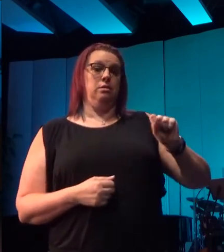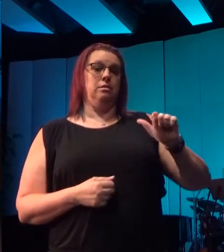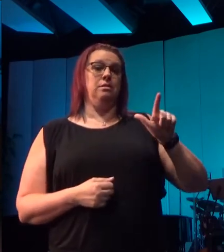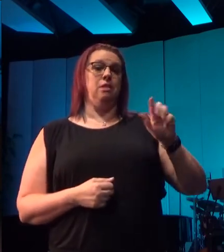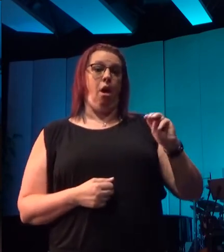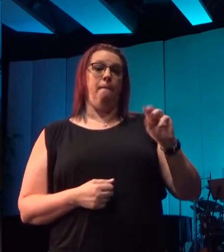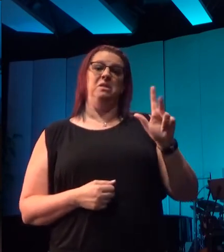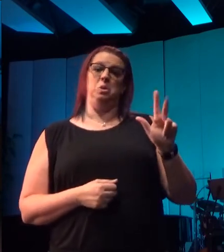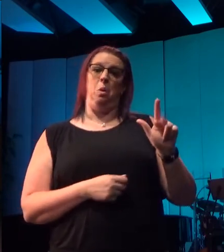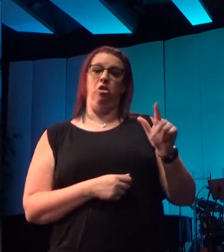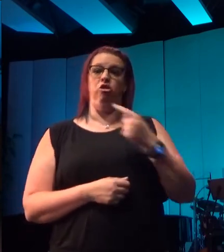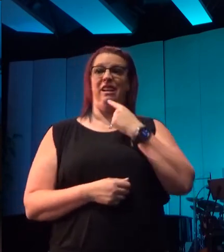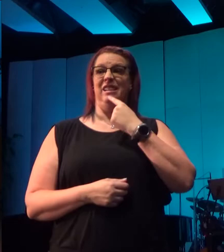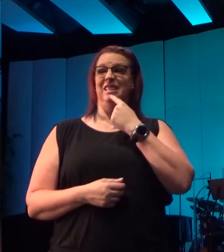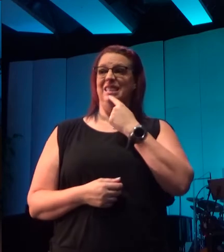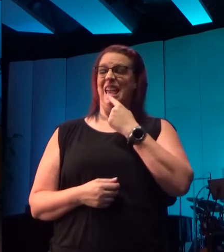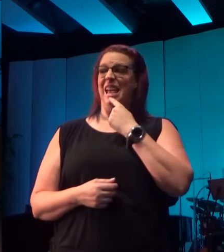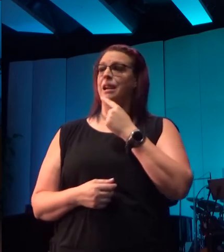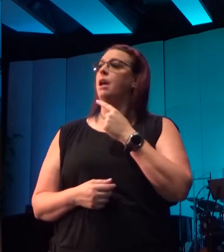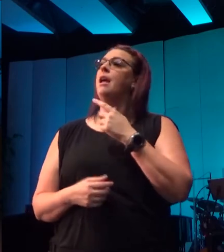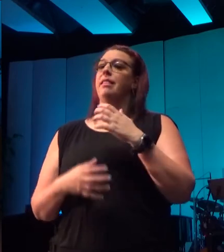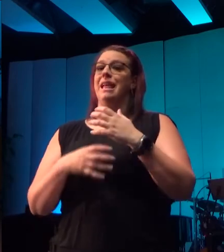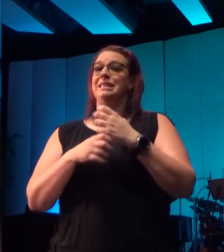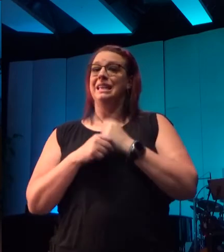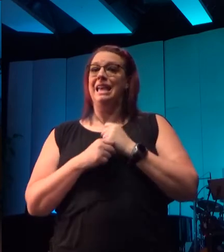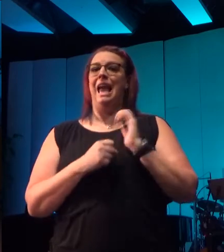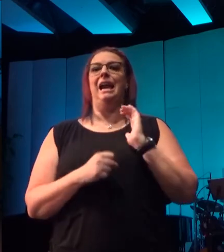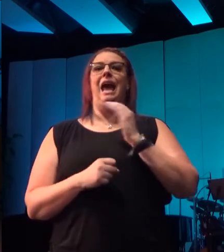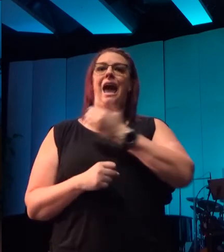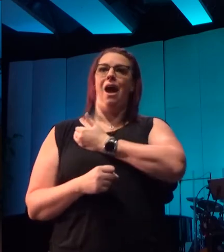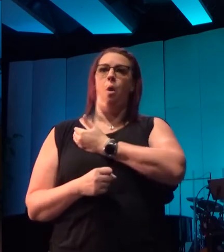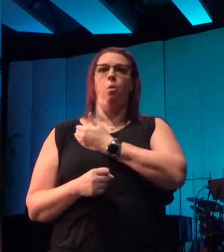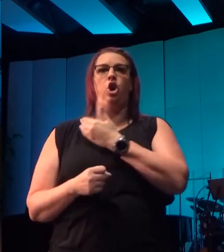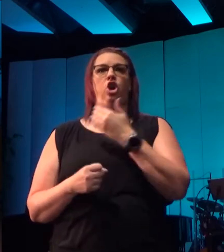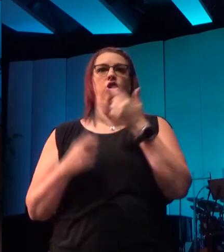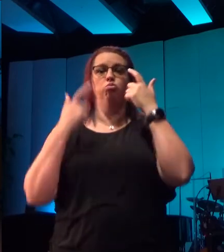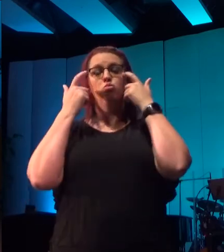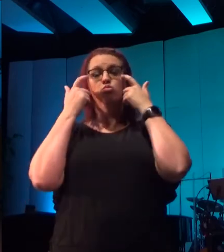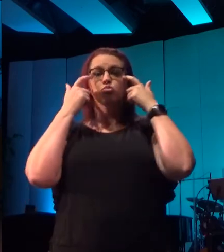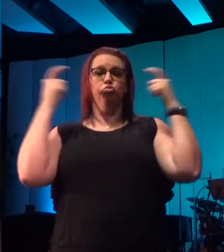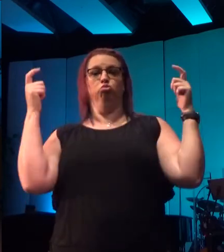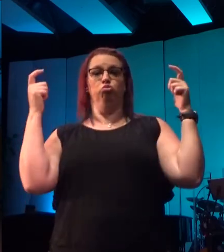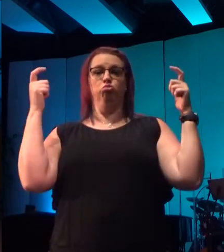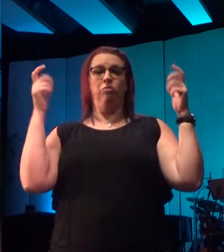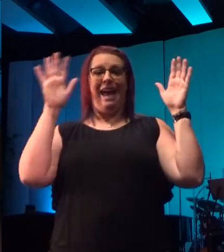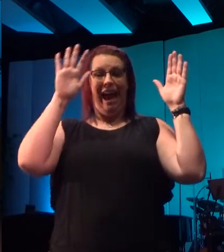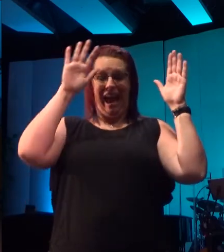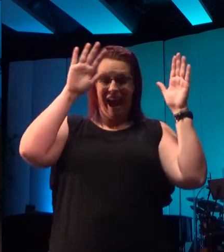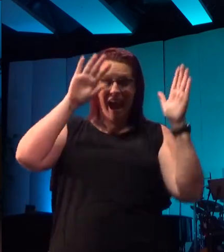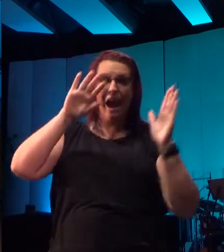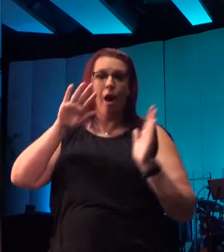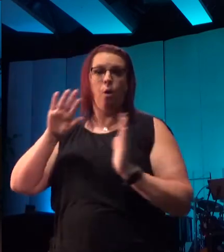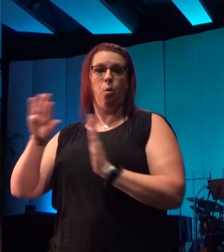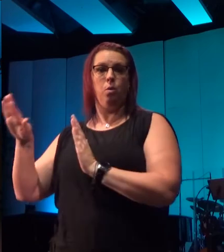out, as Emerson said, let's get our bloated nothingness out of the way of the divine circuits.